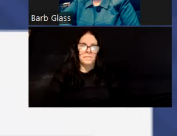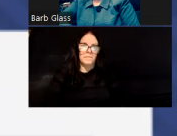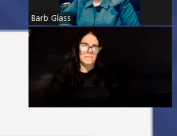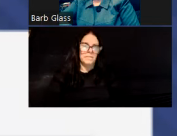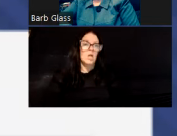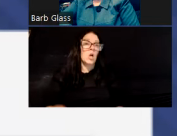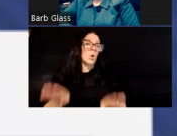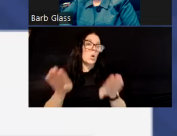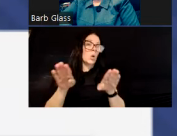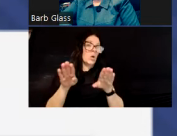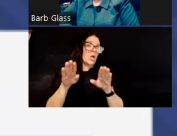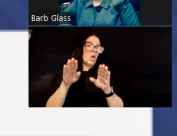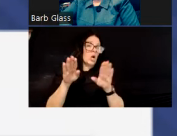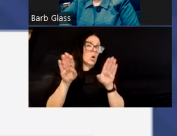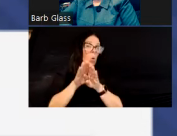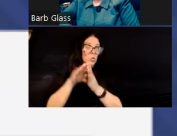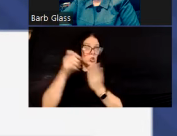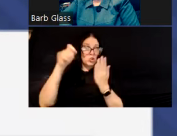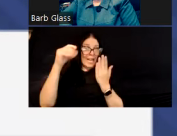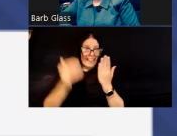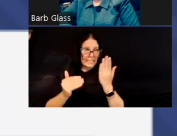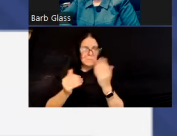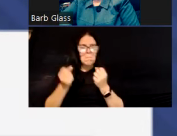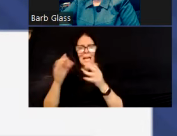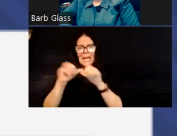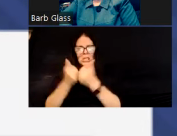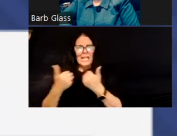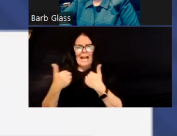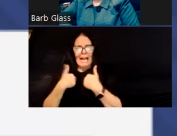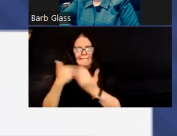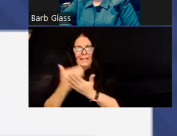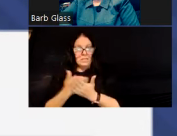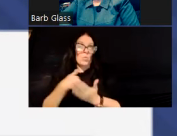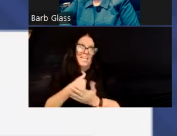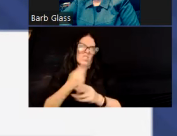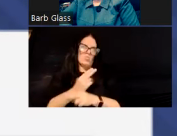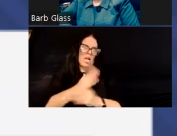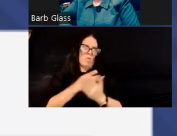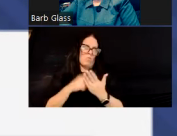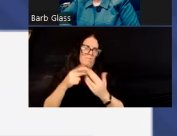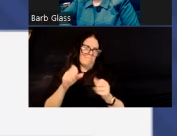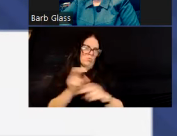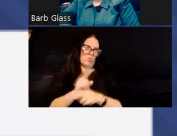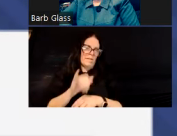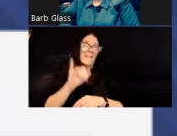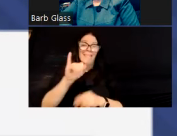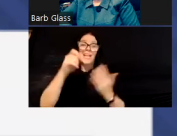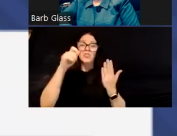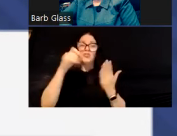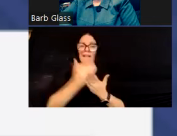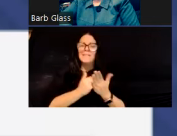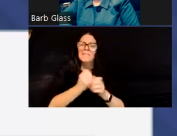Closure checklist. This is something that a lot of agencies do. We do this in our program. It's just a checklist to make sure that